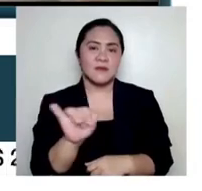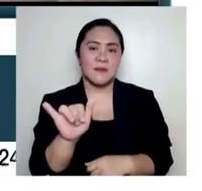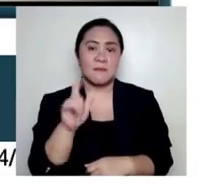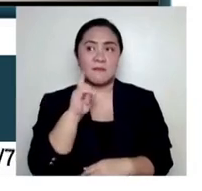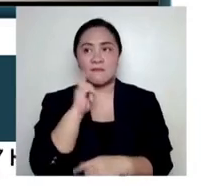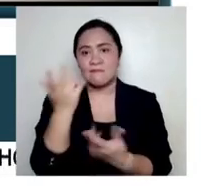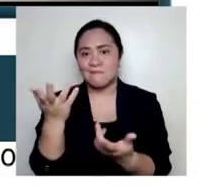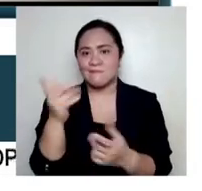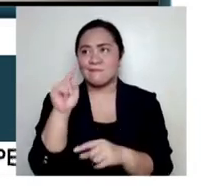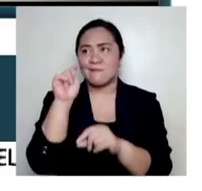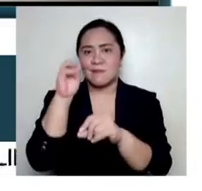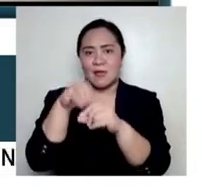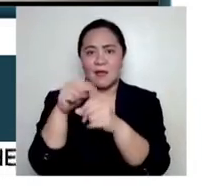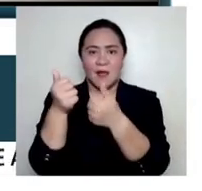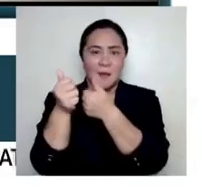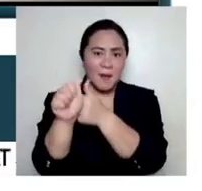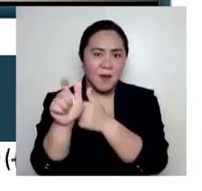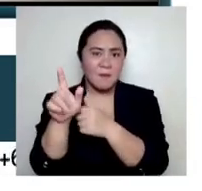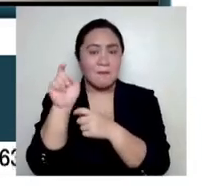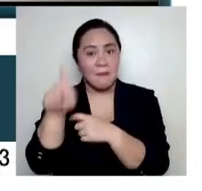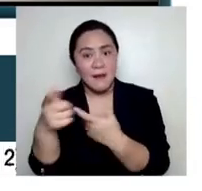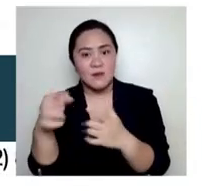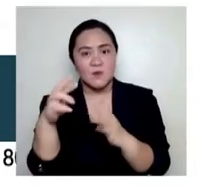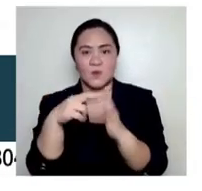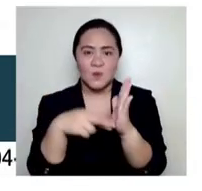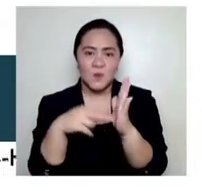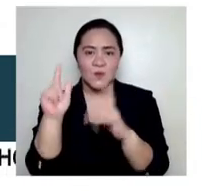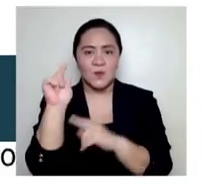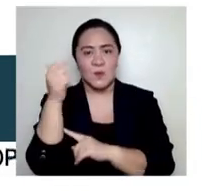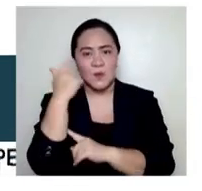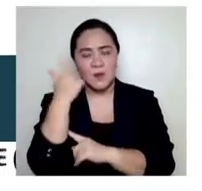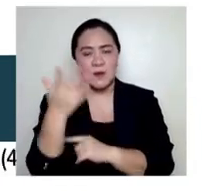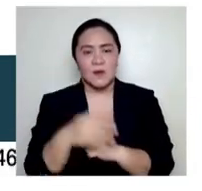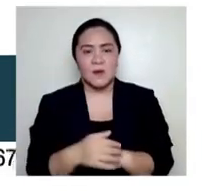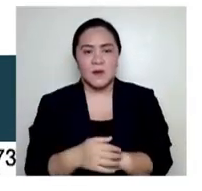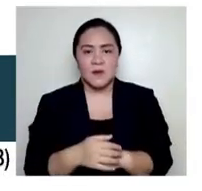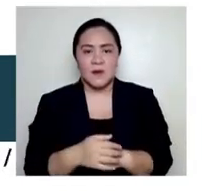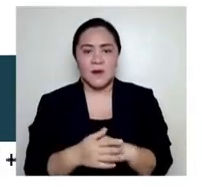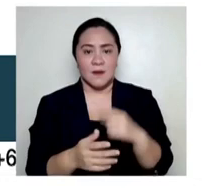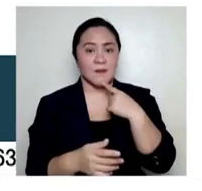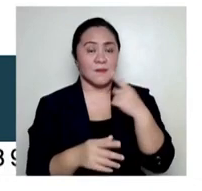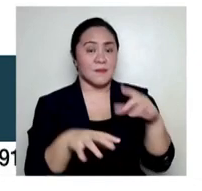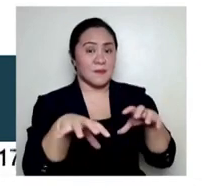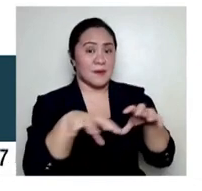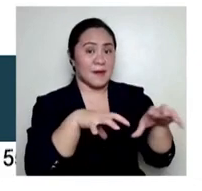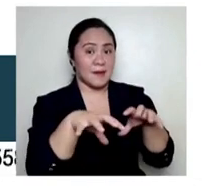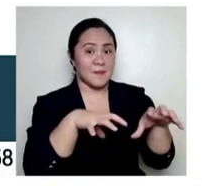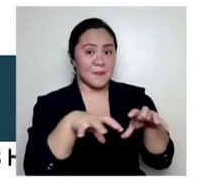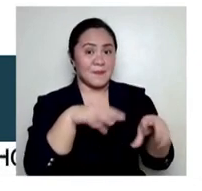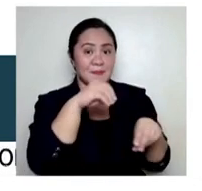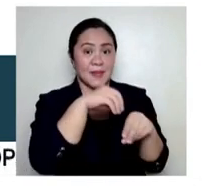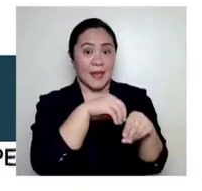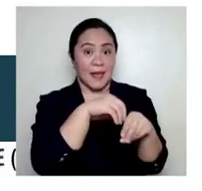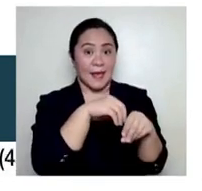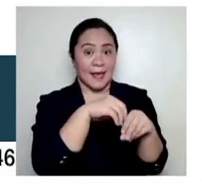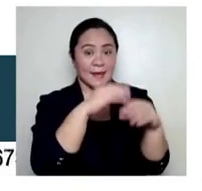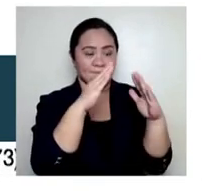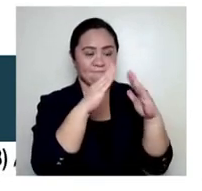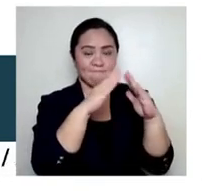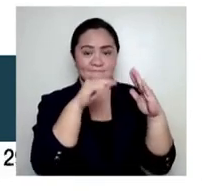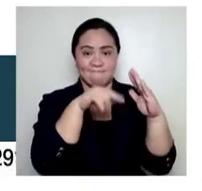and regulations. Hmm. But make no mistake about it, when you talk about indoor activities, masks would still be have to be